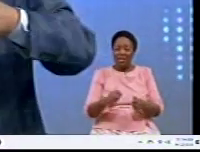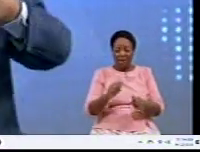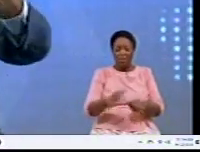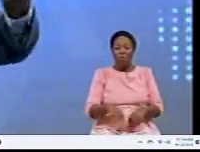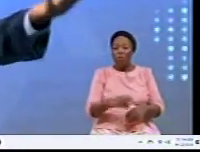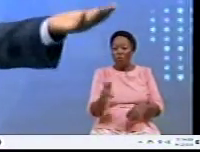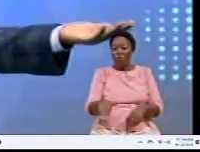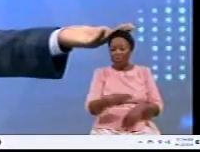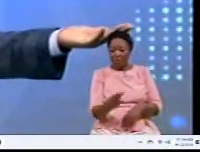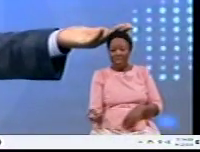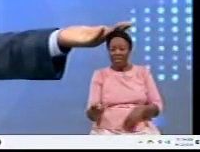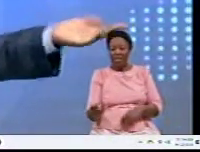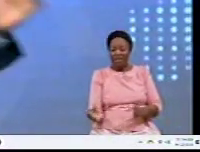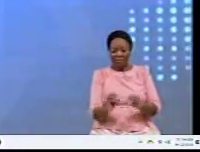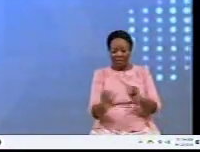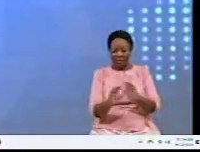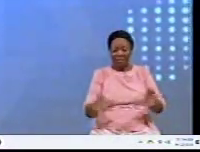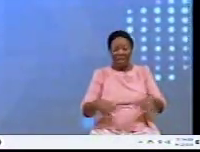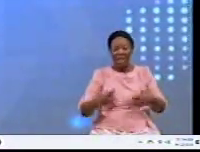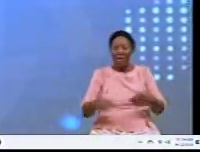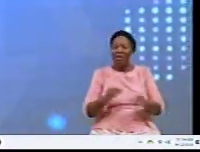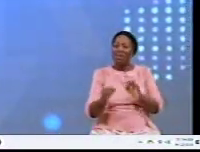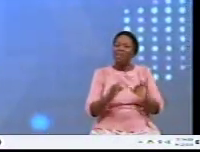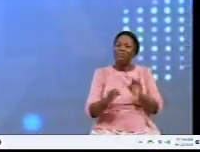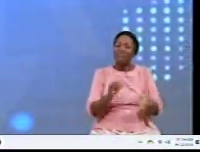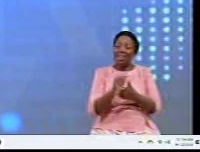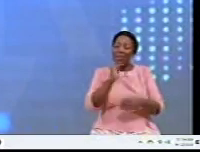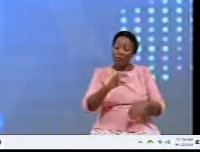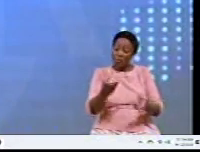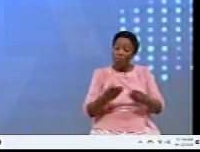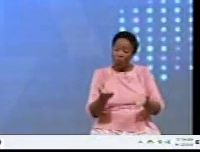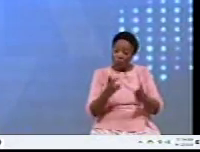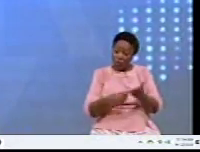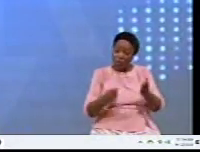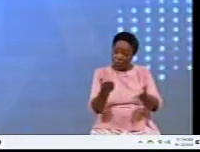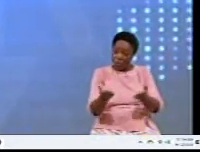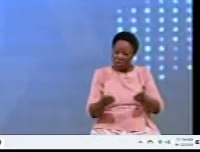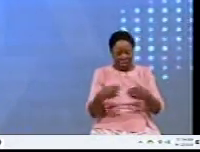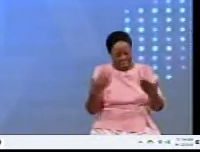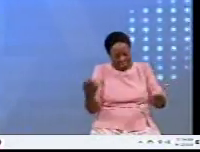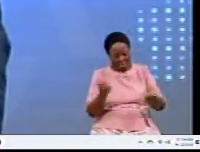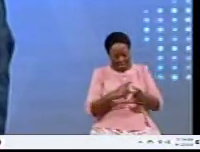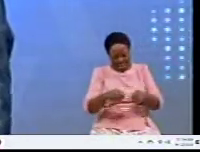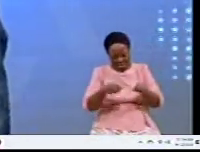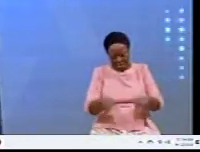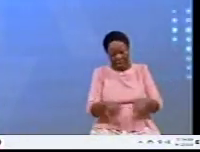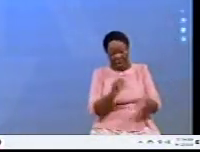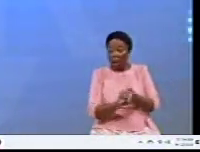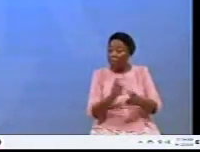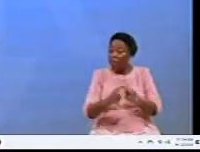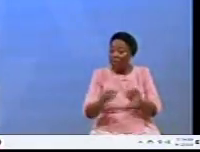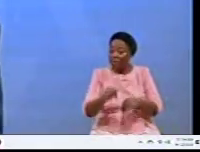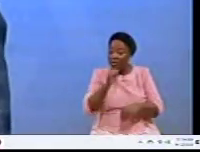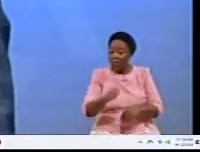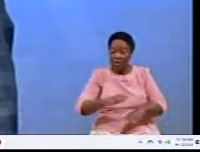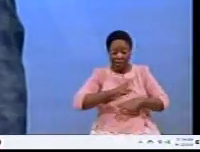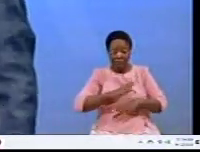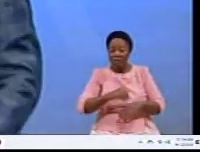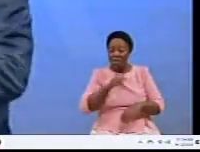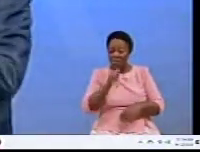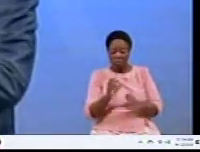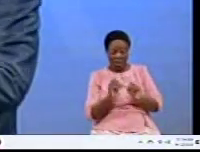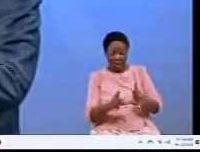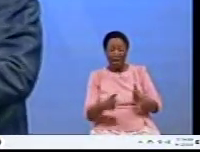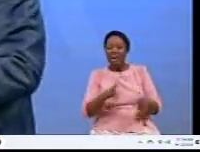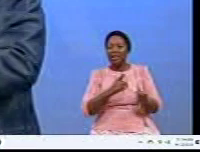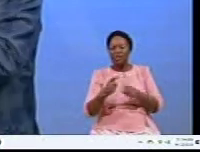life, well, since that's what you want, then you remain like that. But if you are not satisfied, if you say